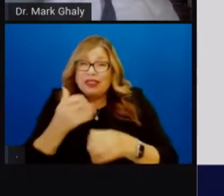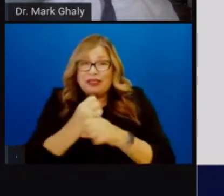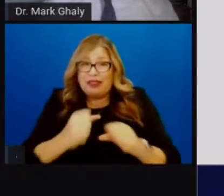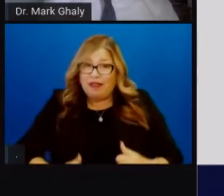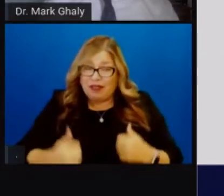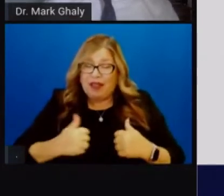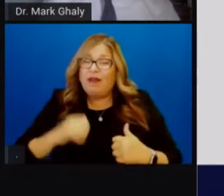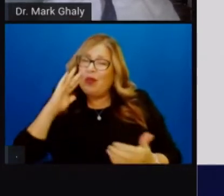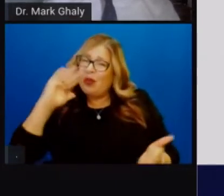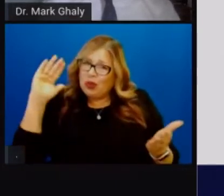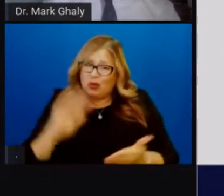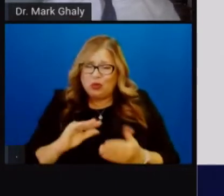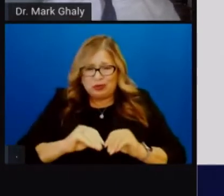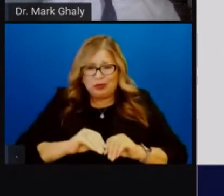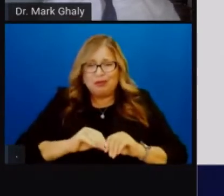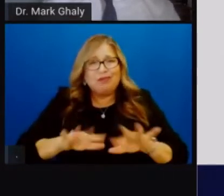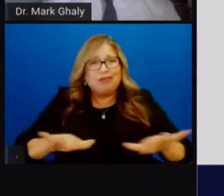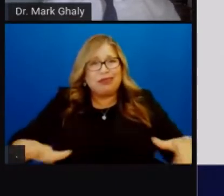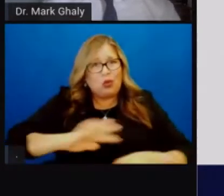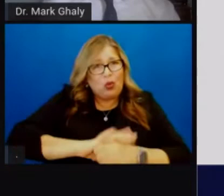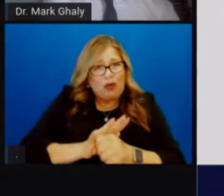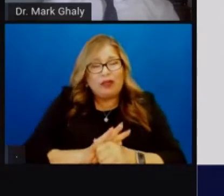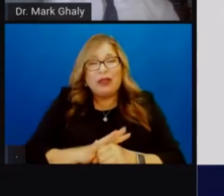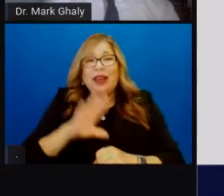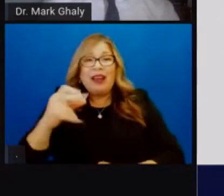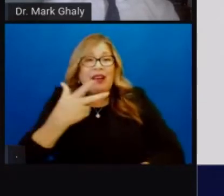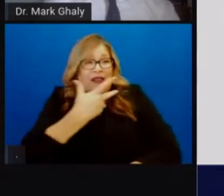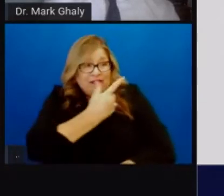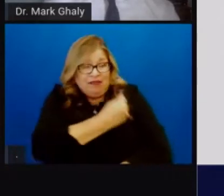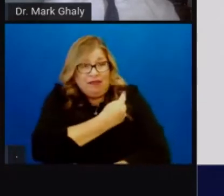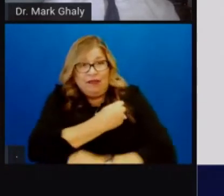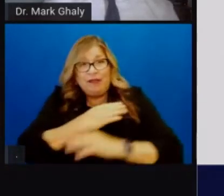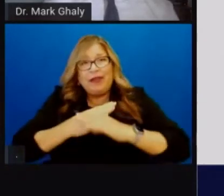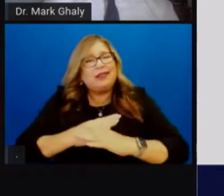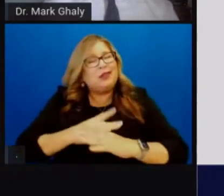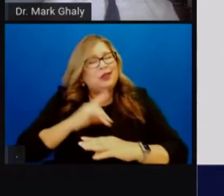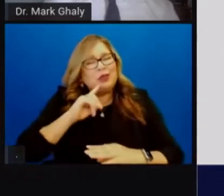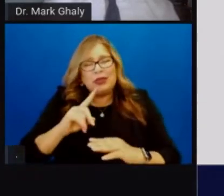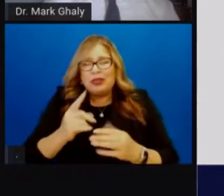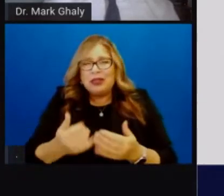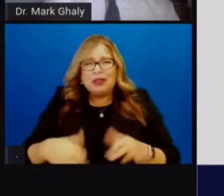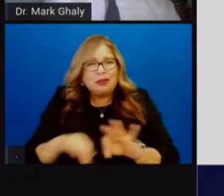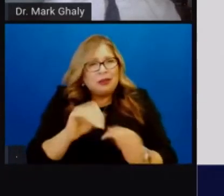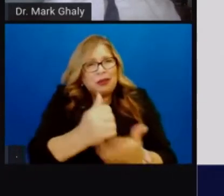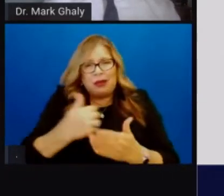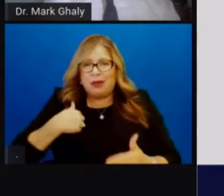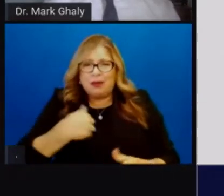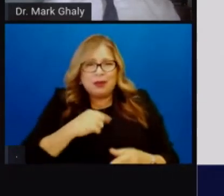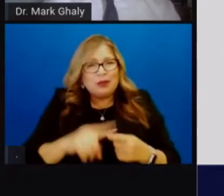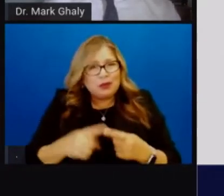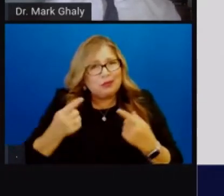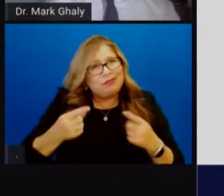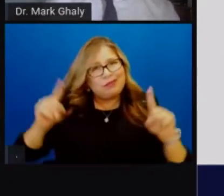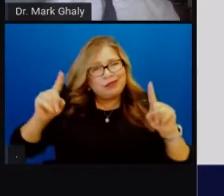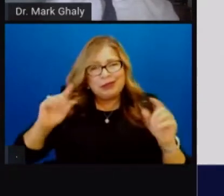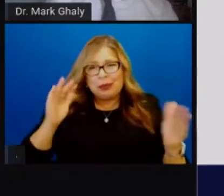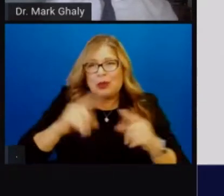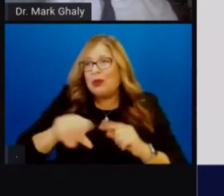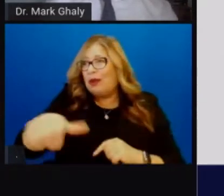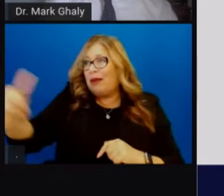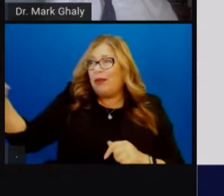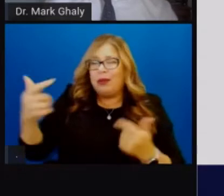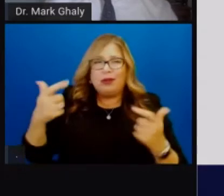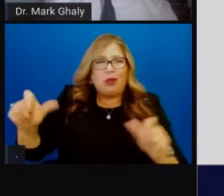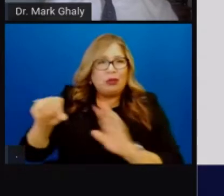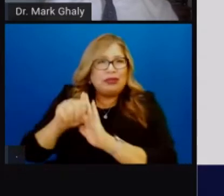and that they've been a key part of the success that has helped California have a winning formula compared to other large states in